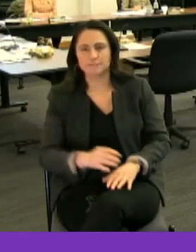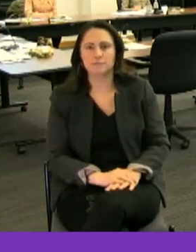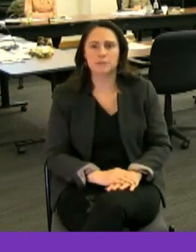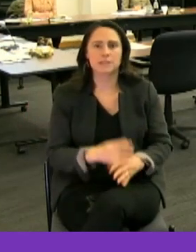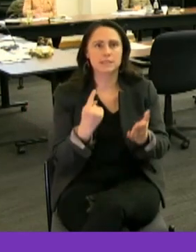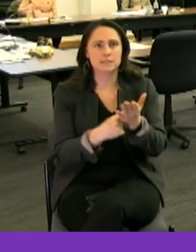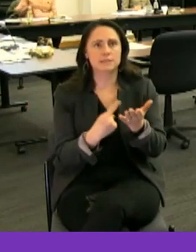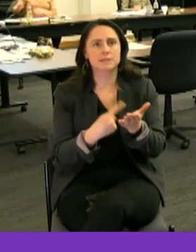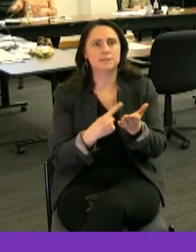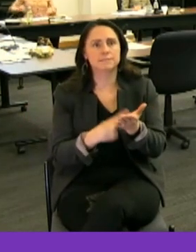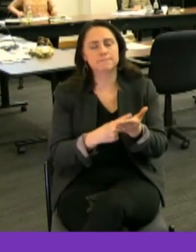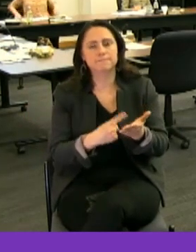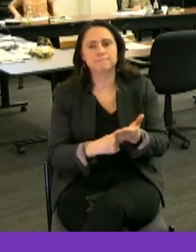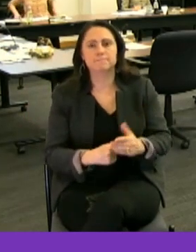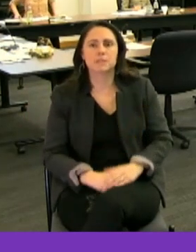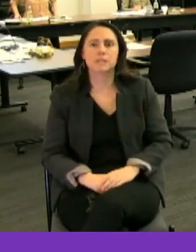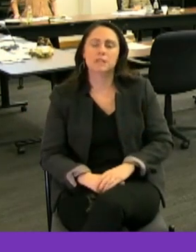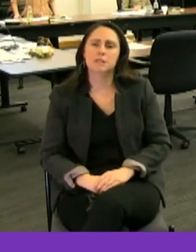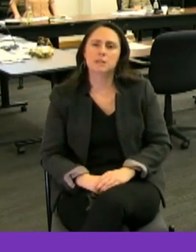Discussion.